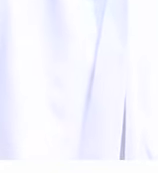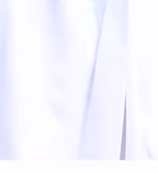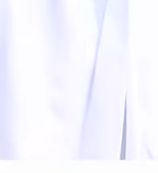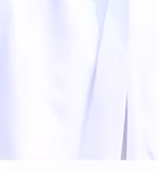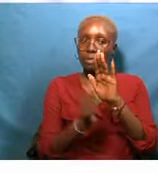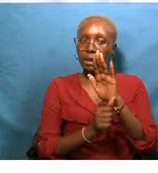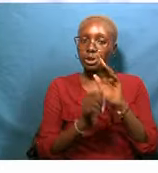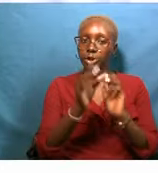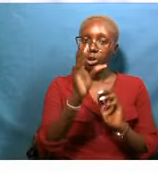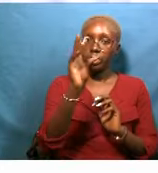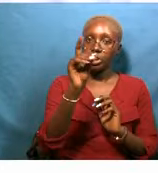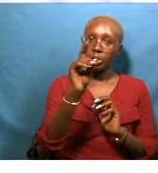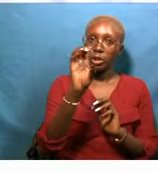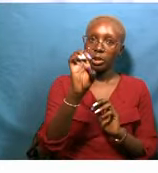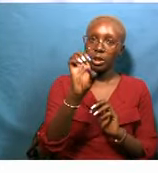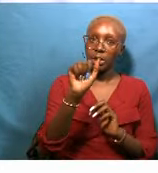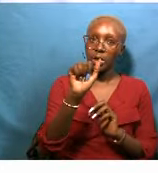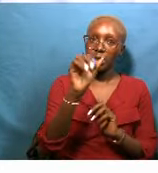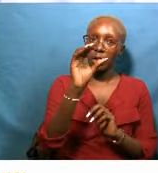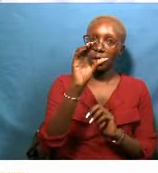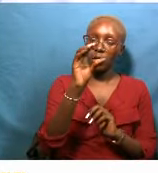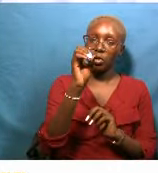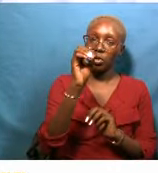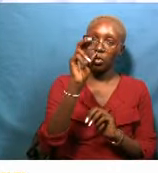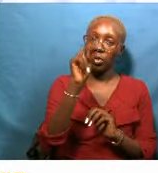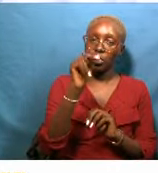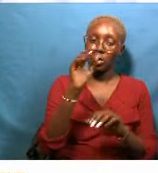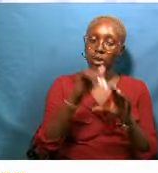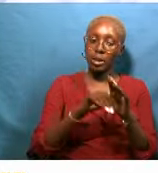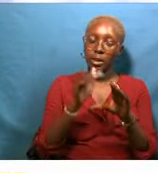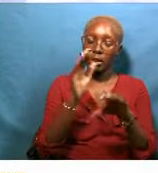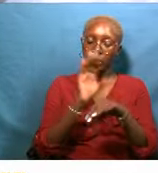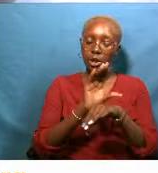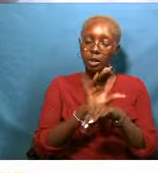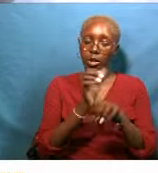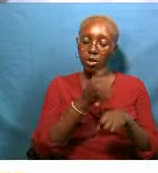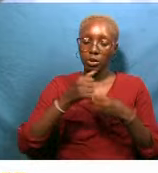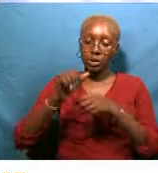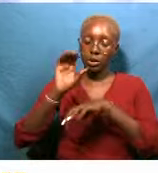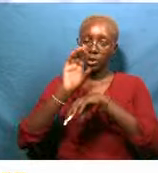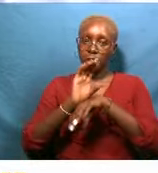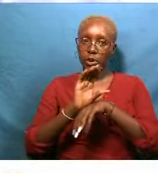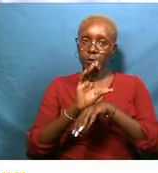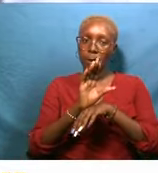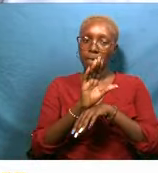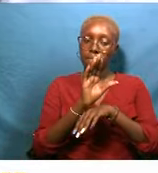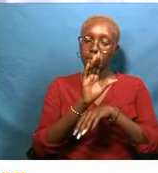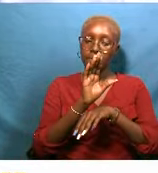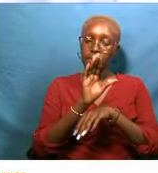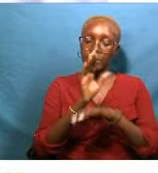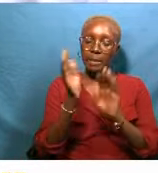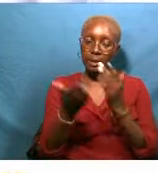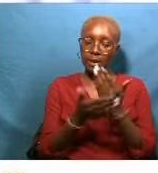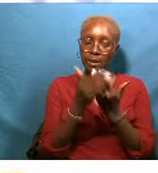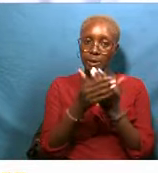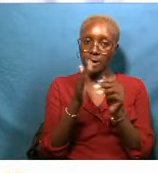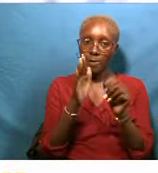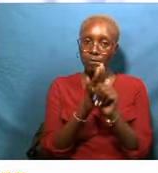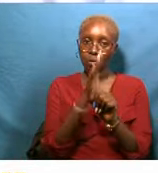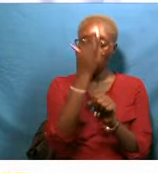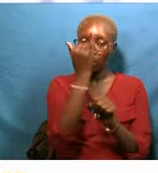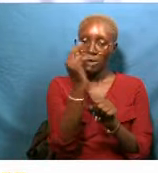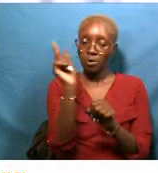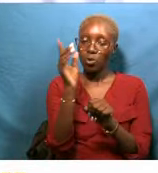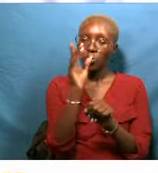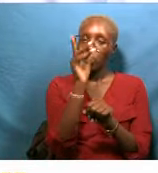Cathedral. Take care that the person you present to us is by his learning and godly